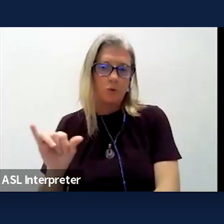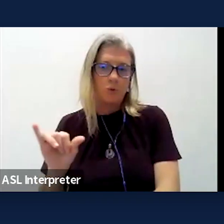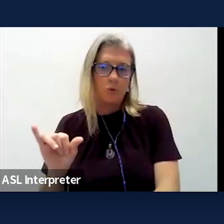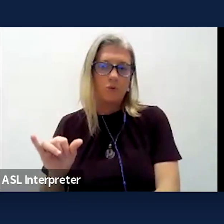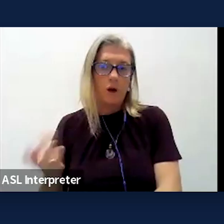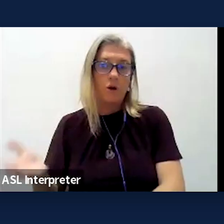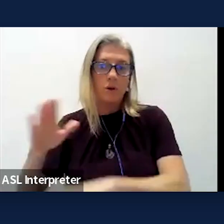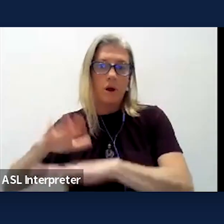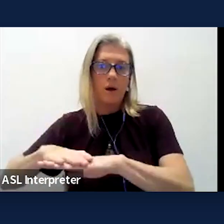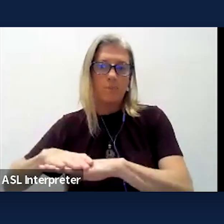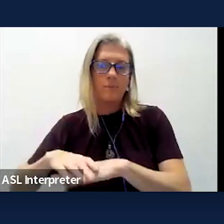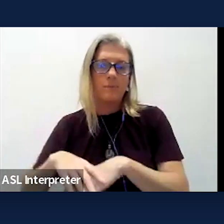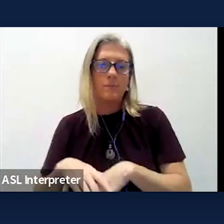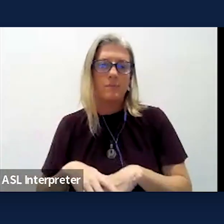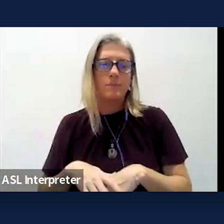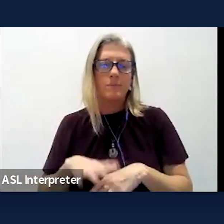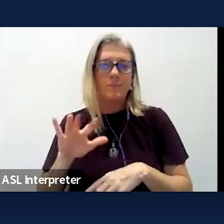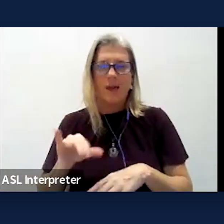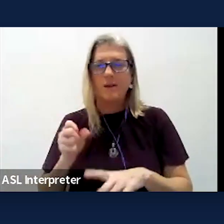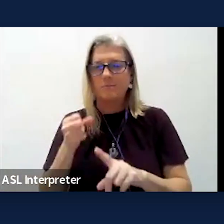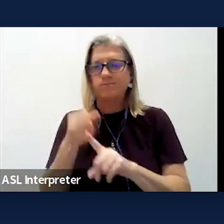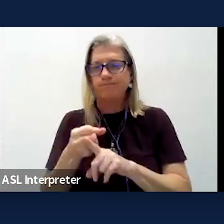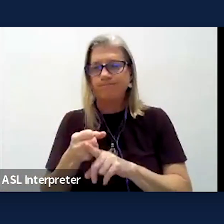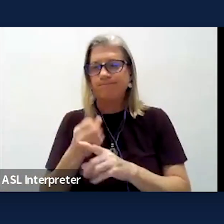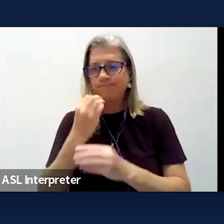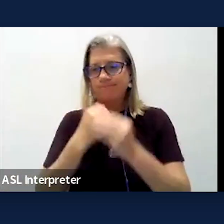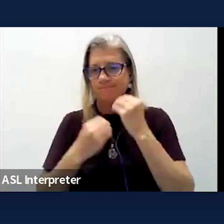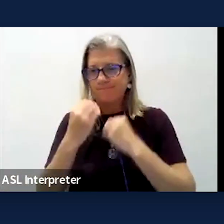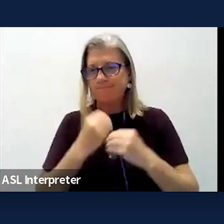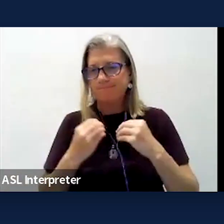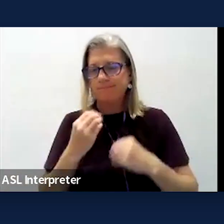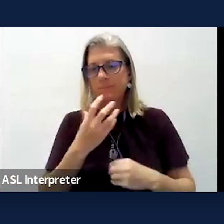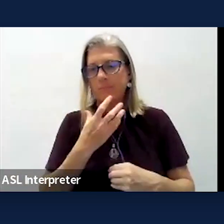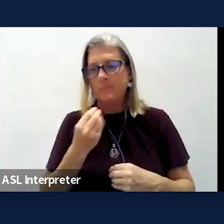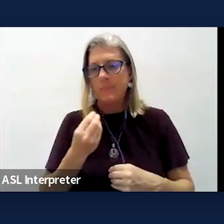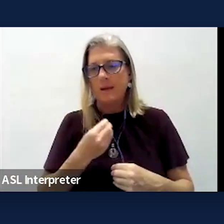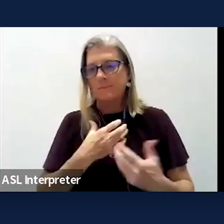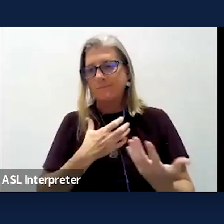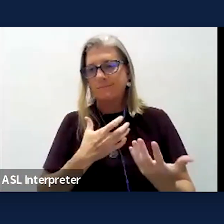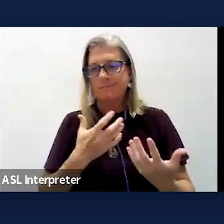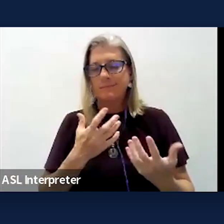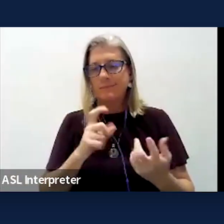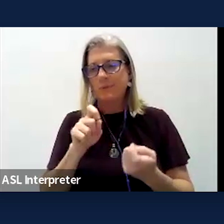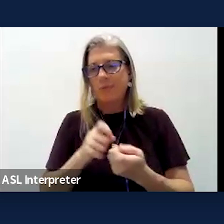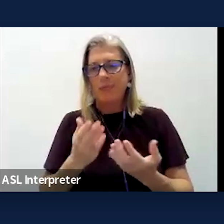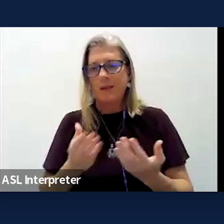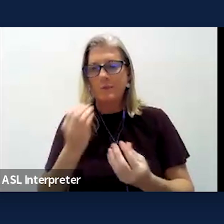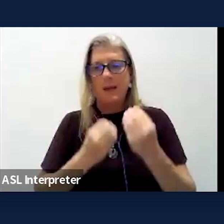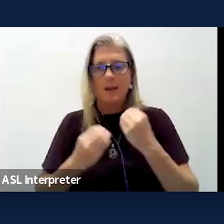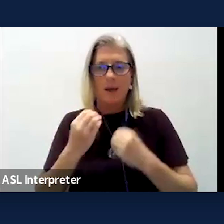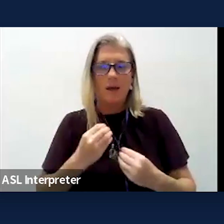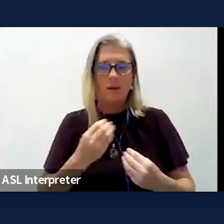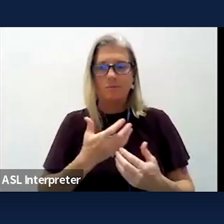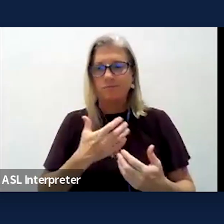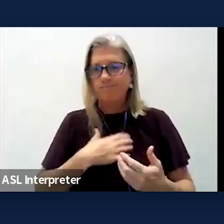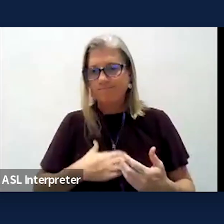On top of that, has an effect on my appetite and certain things with my diet and what I can and can't eat.